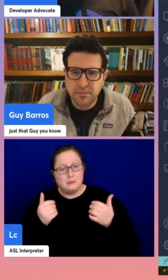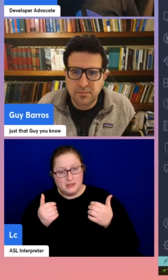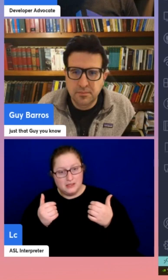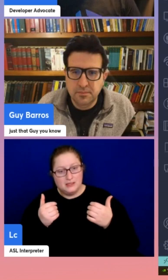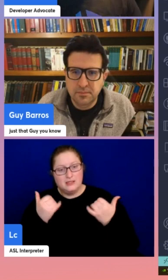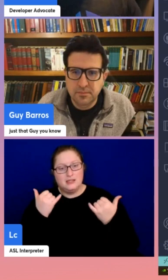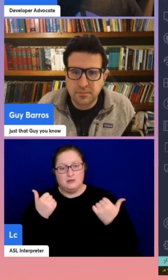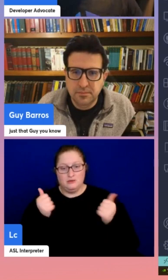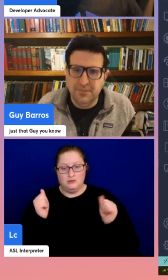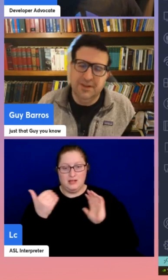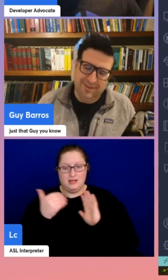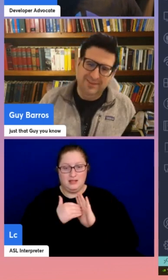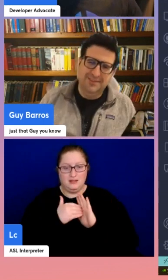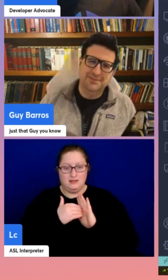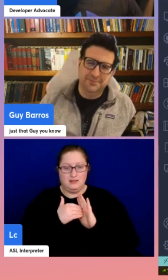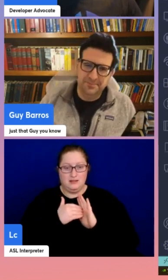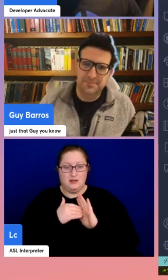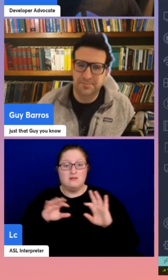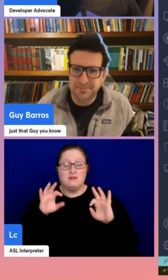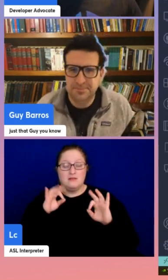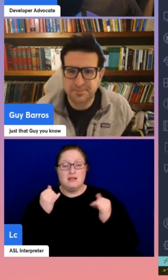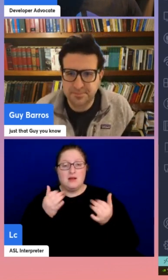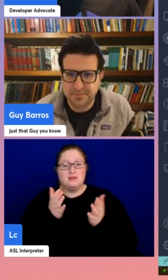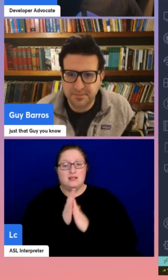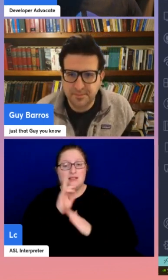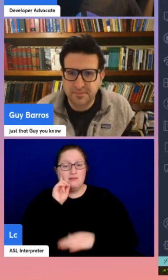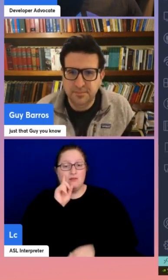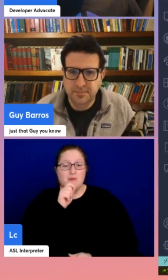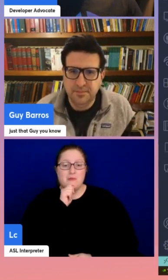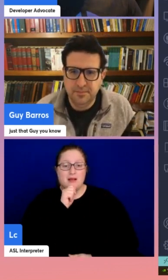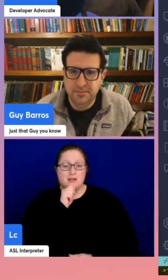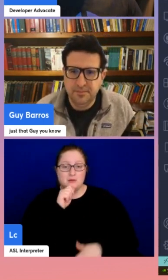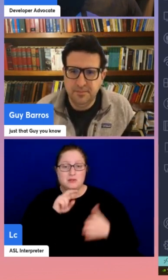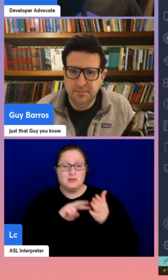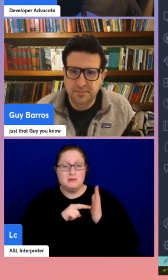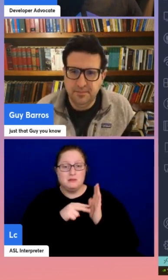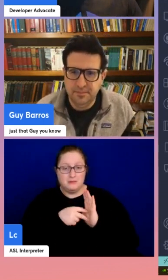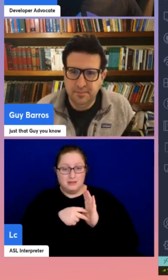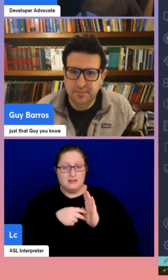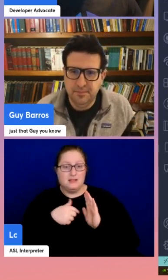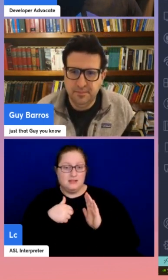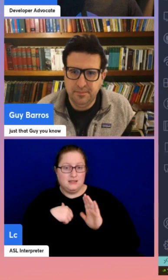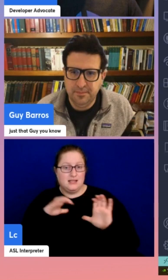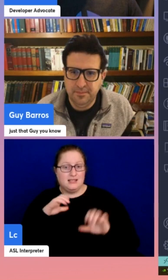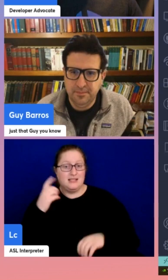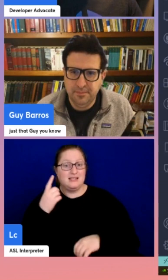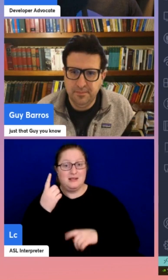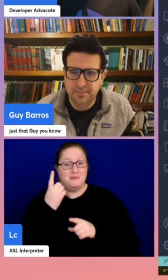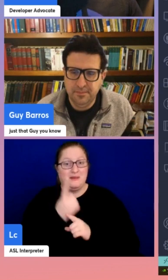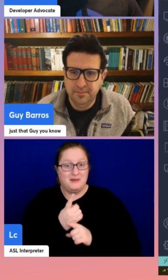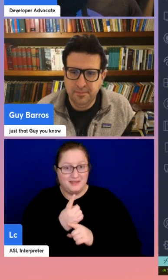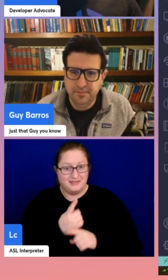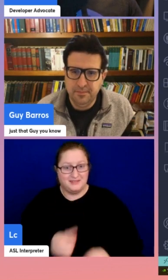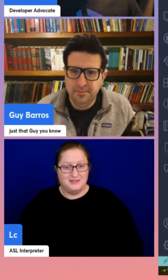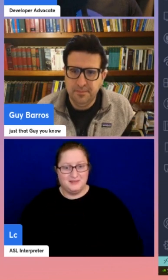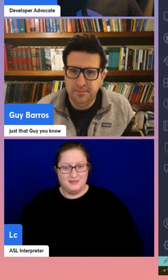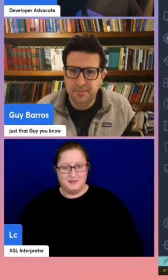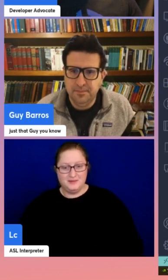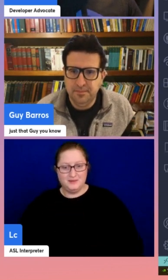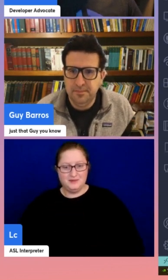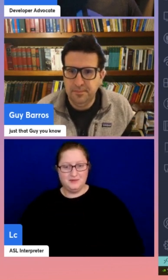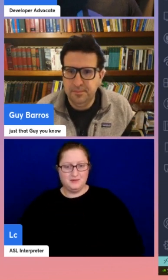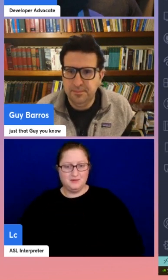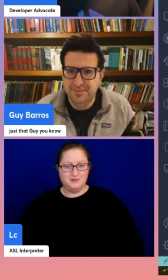let's have a look. Okay, so this is good. It's asking me for a password, which means that I've actually done something right. I'm going